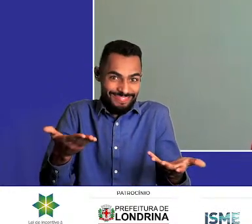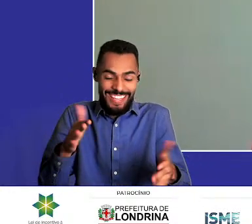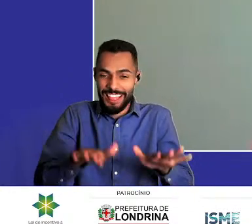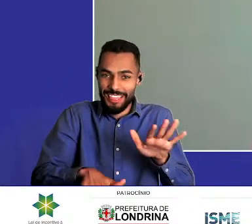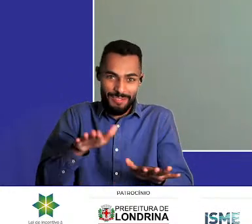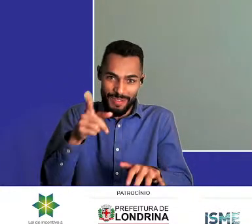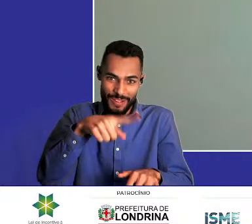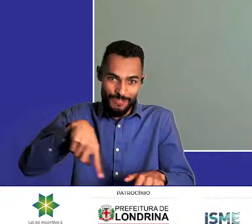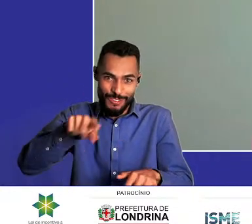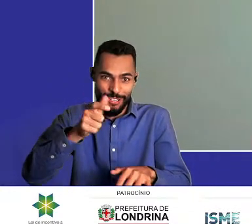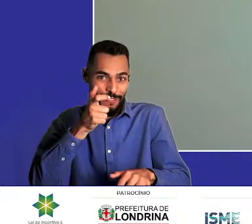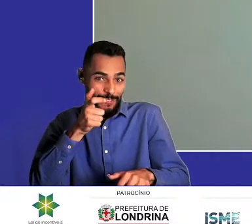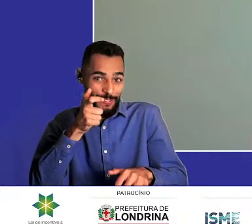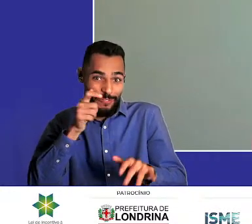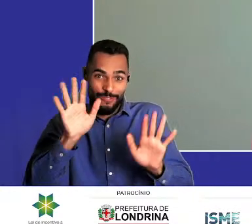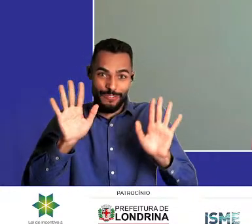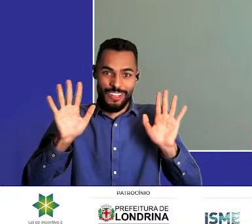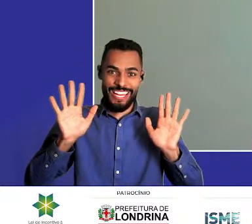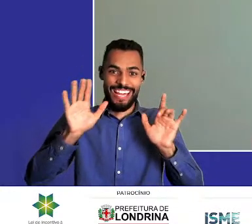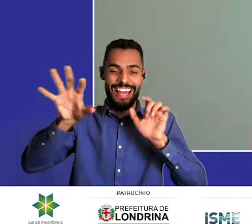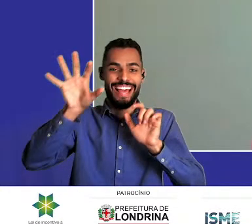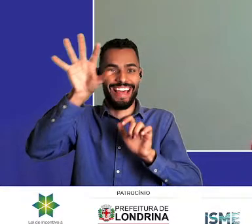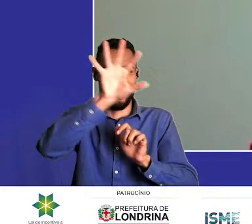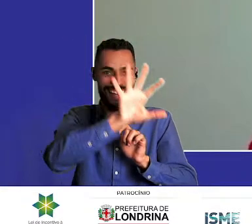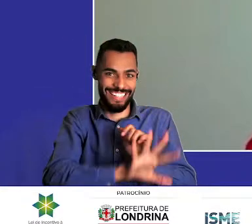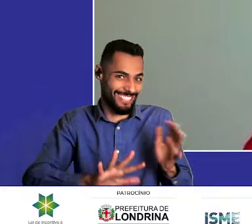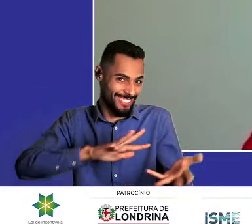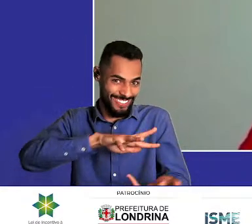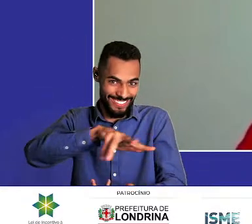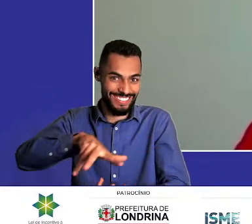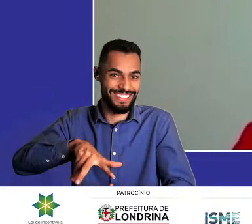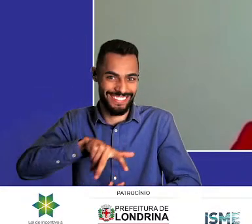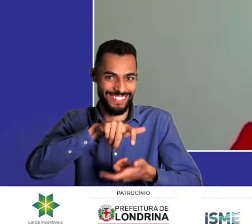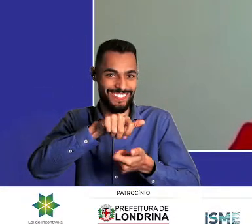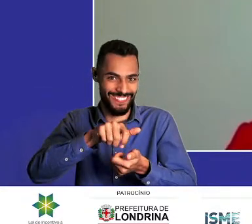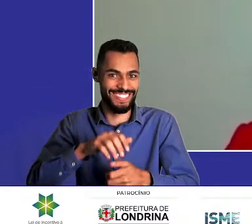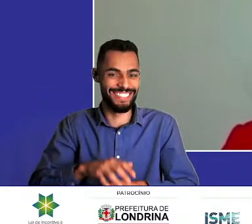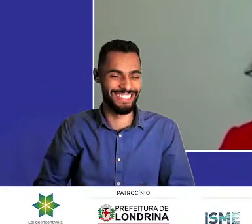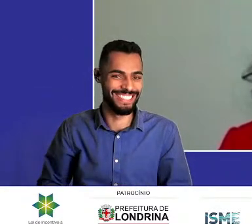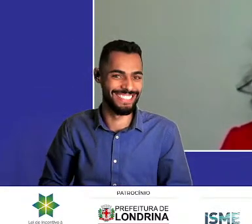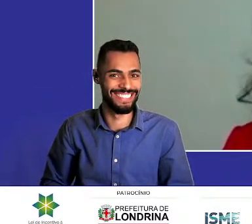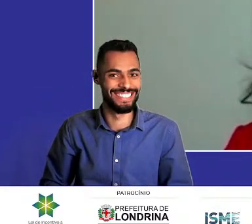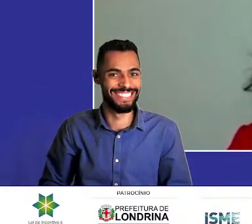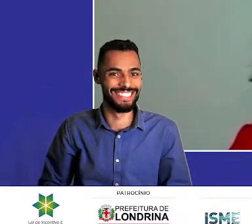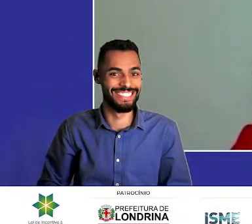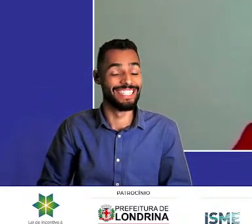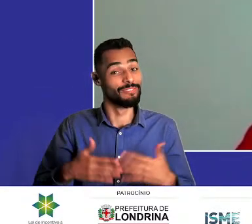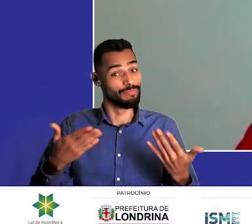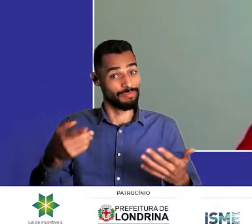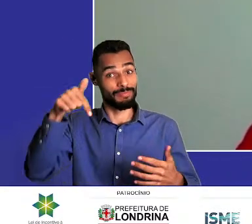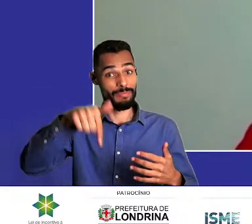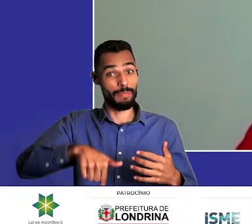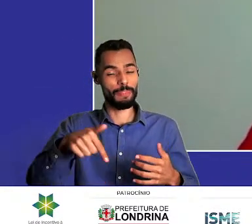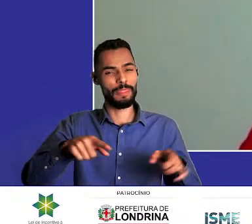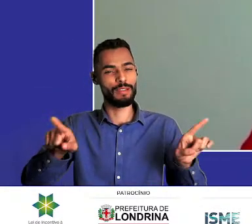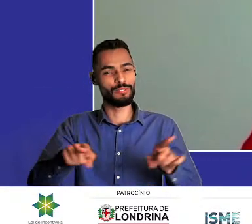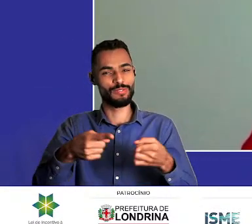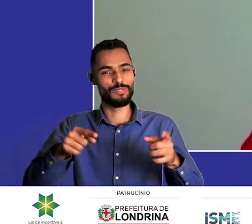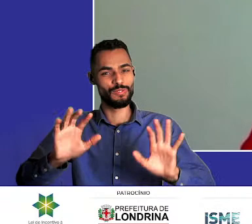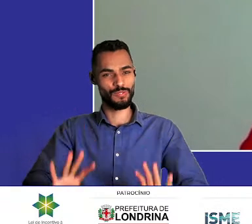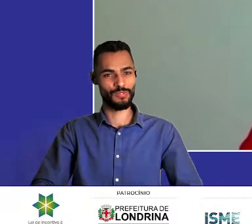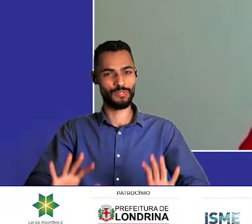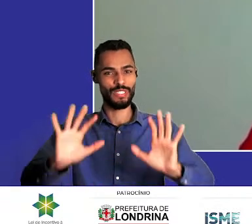world. On behalf of the Londrina International Music Festival and on behalf of